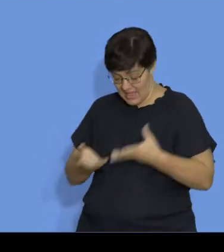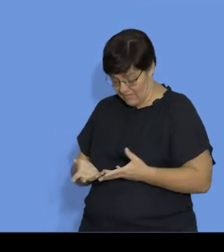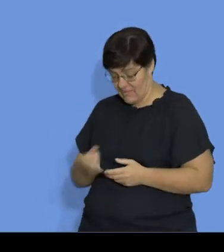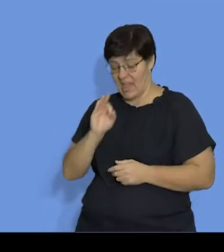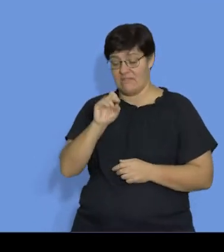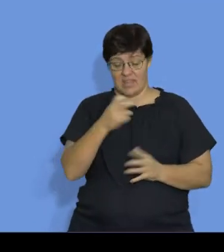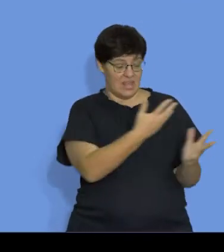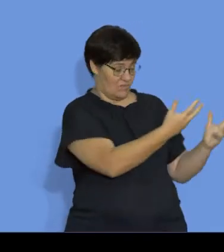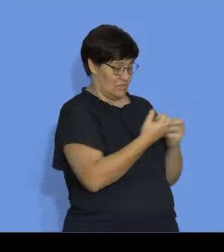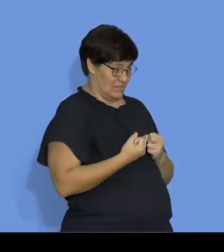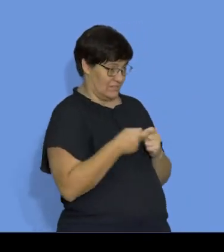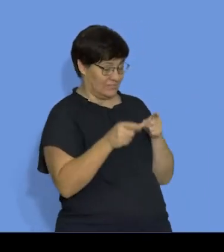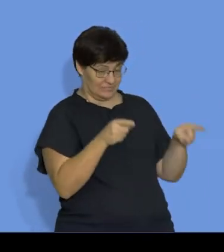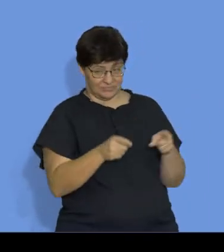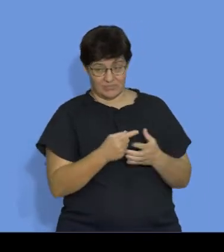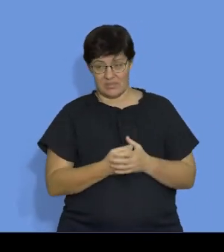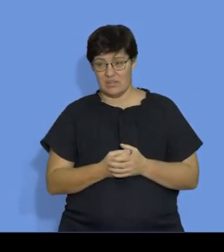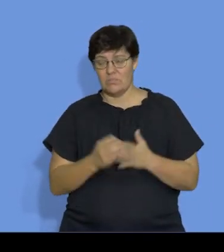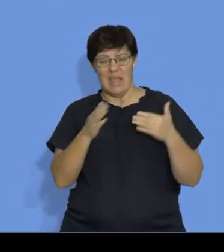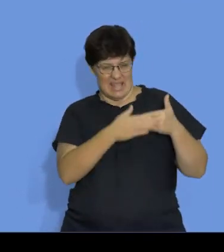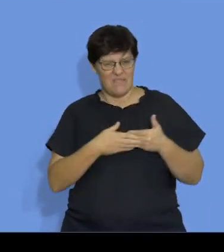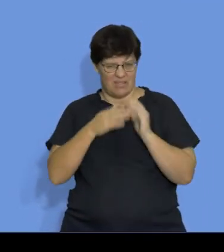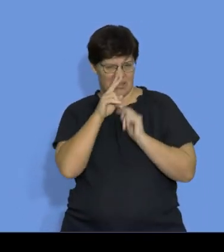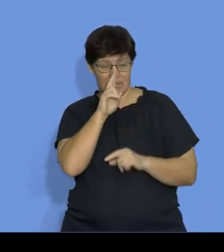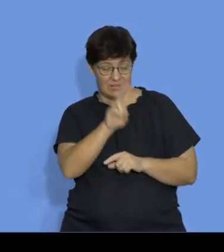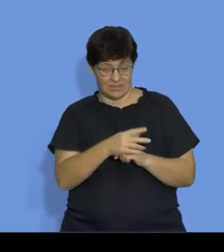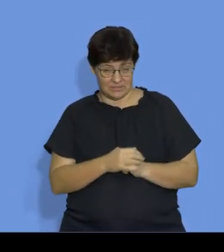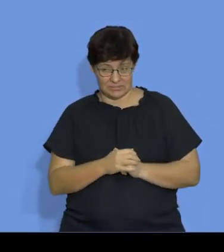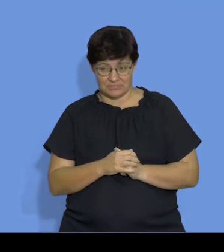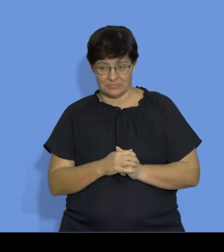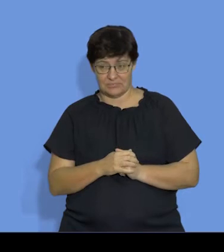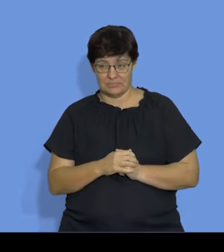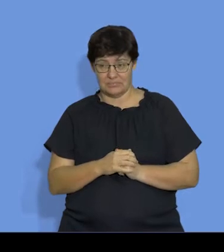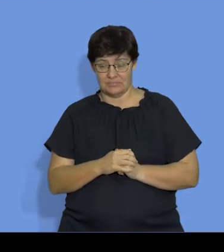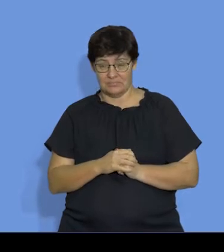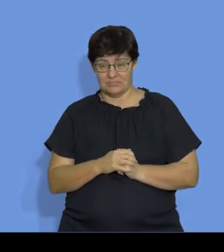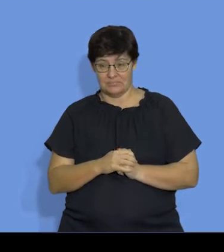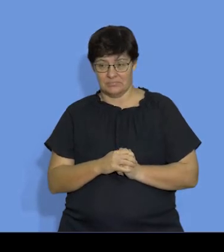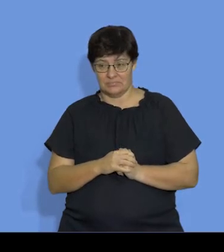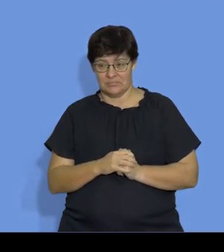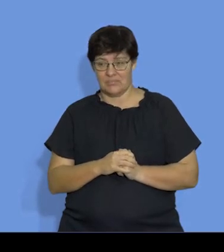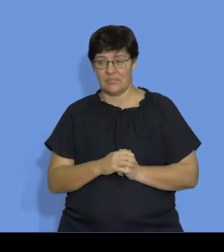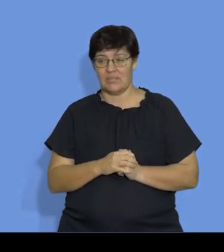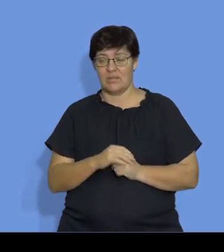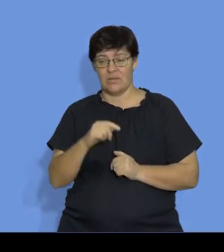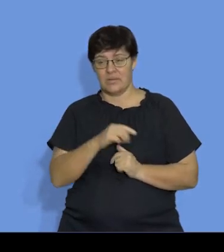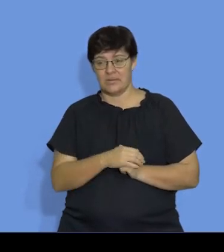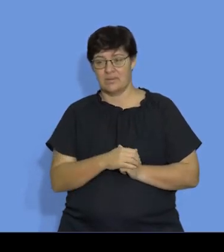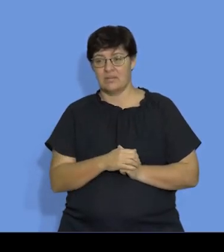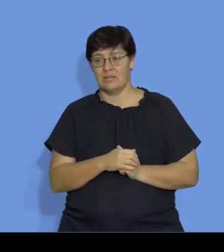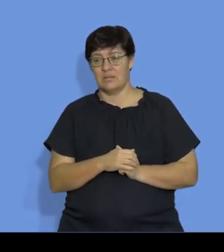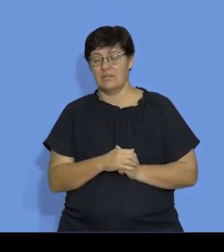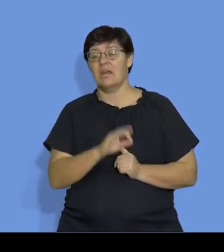oxidizing agent. So aluminium is the reducing agent because it loses. Iron 3